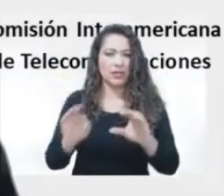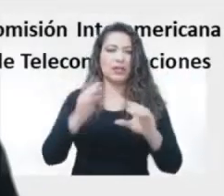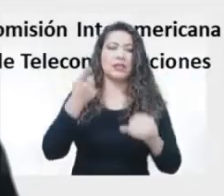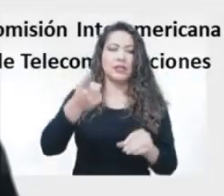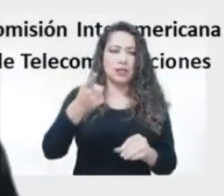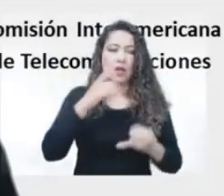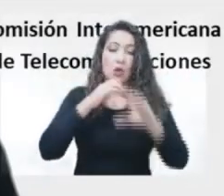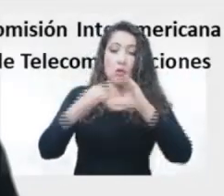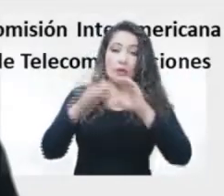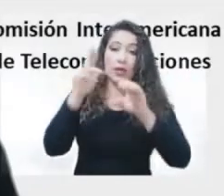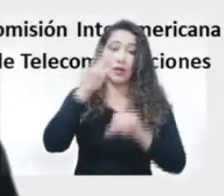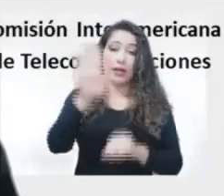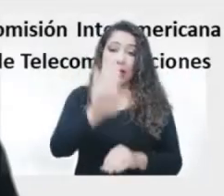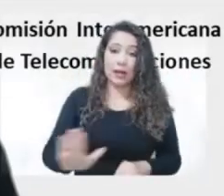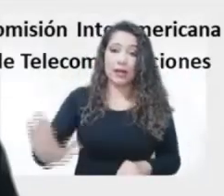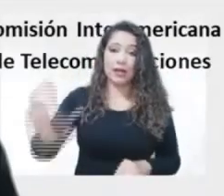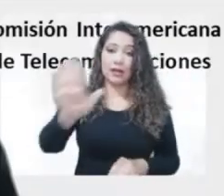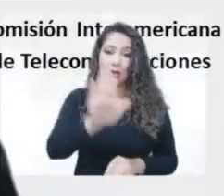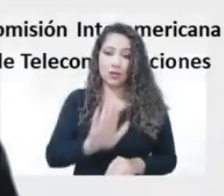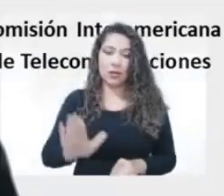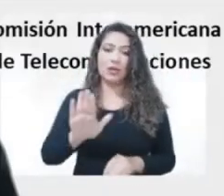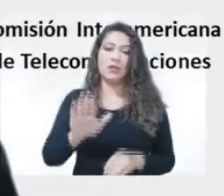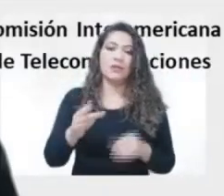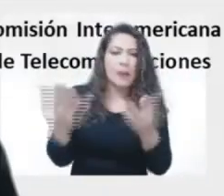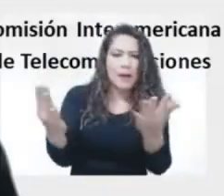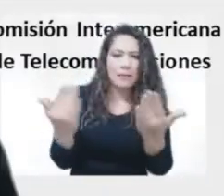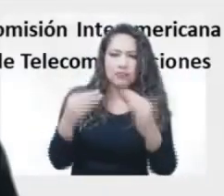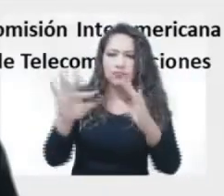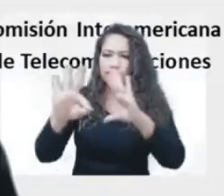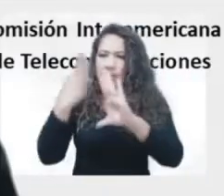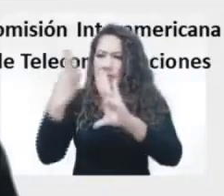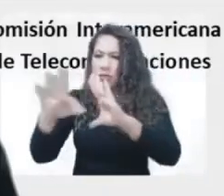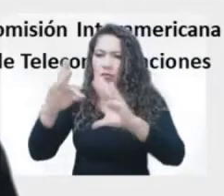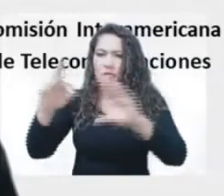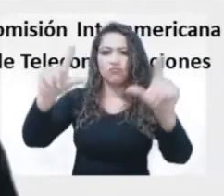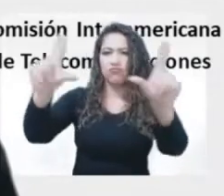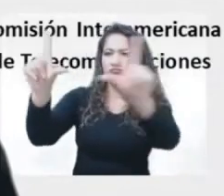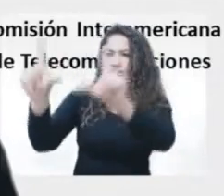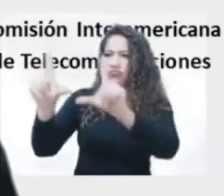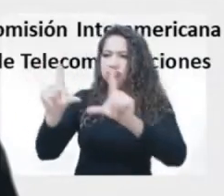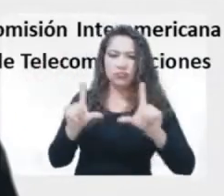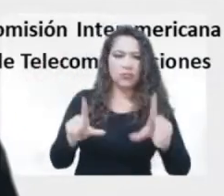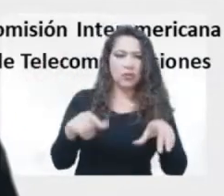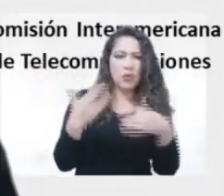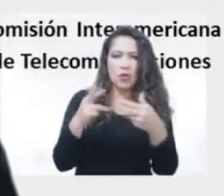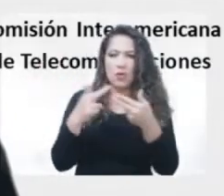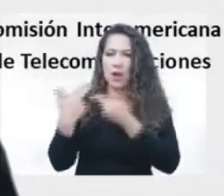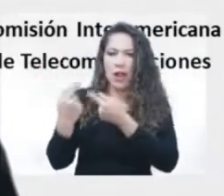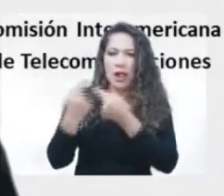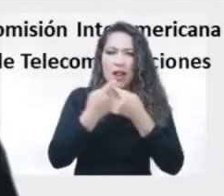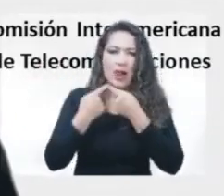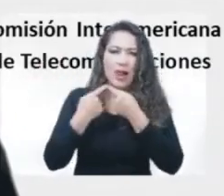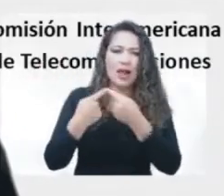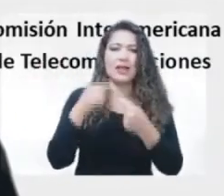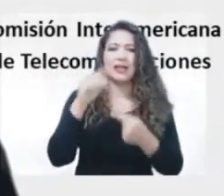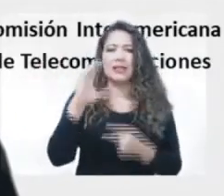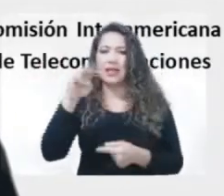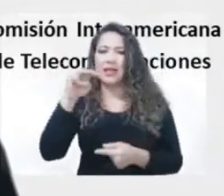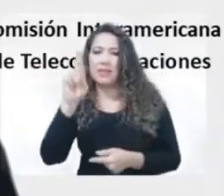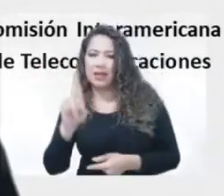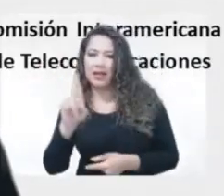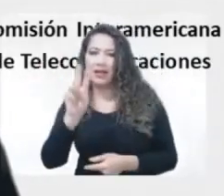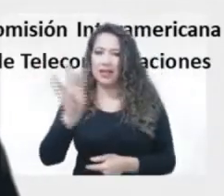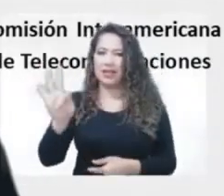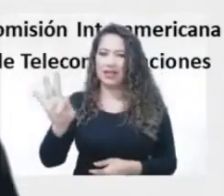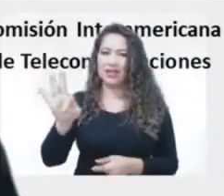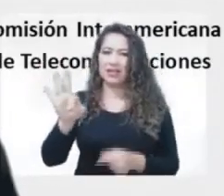first regional telecommunications meeting that met virtually to analyze topics in respect to CMR or WTC